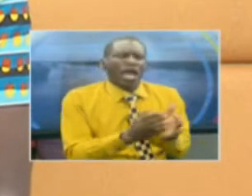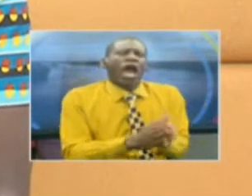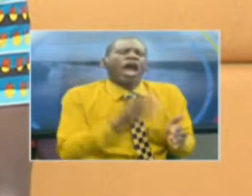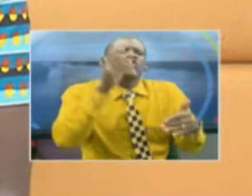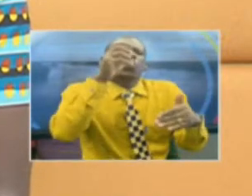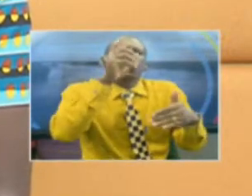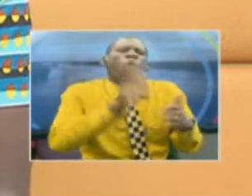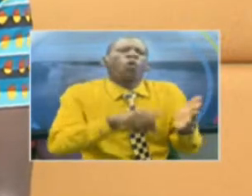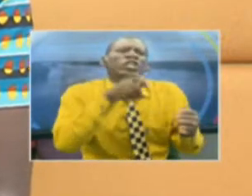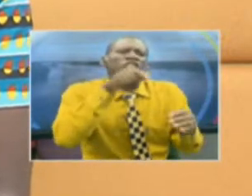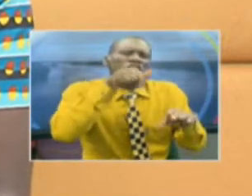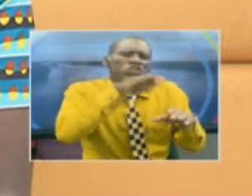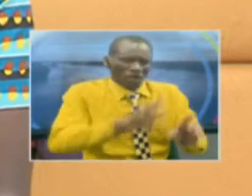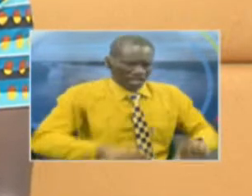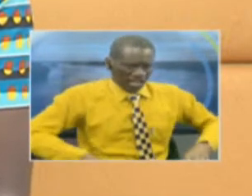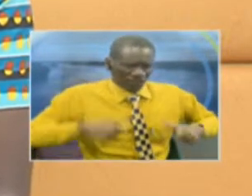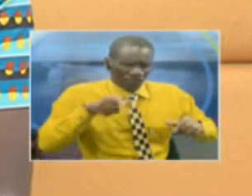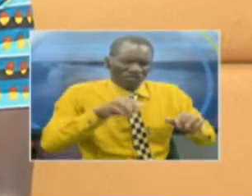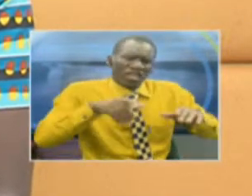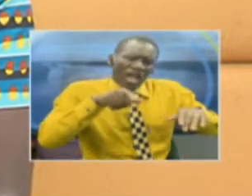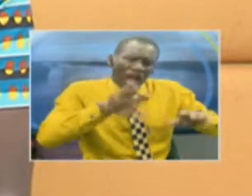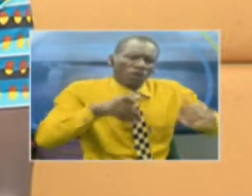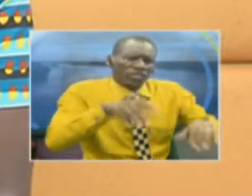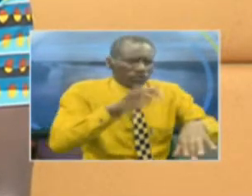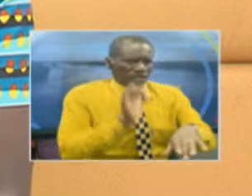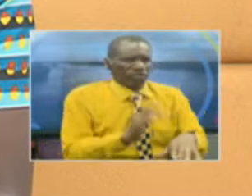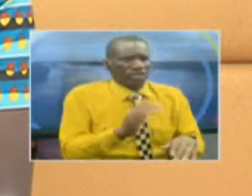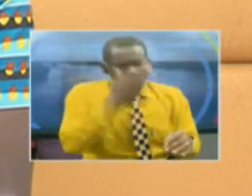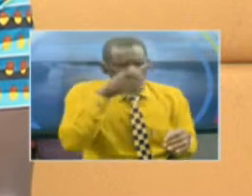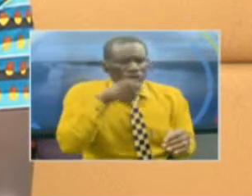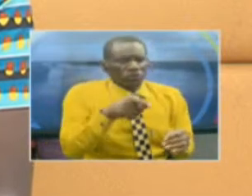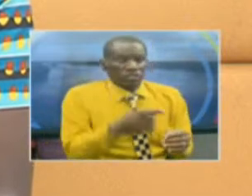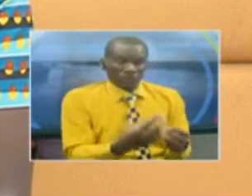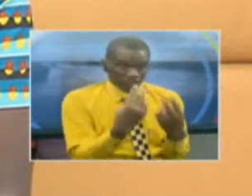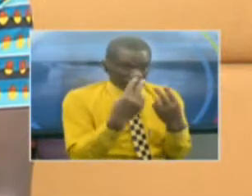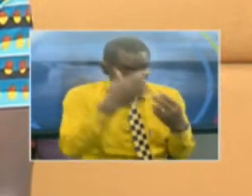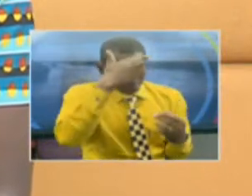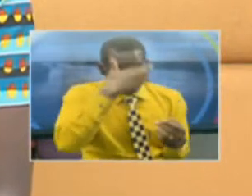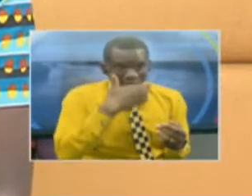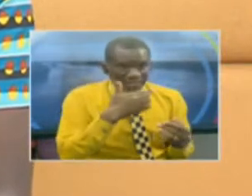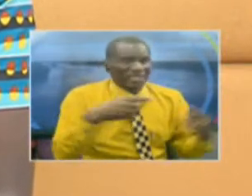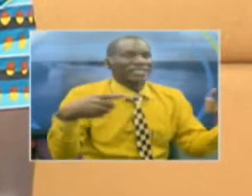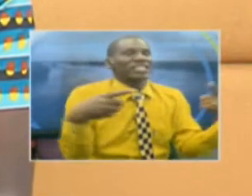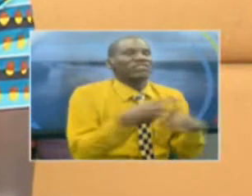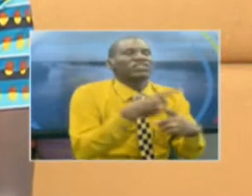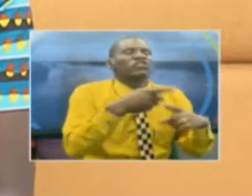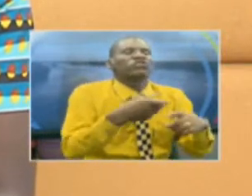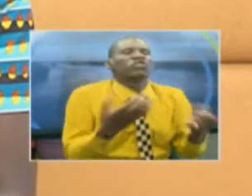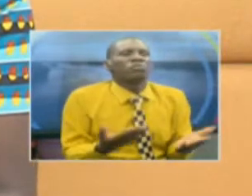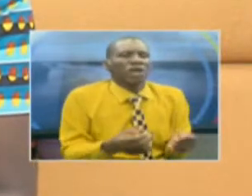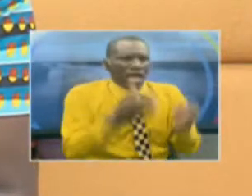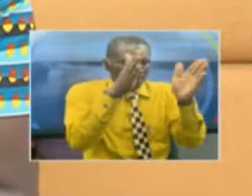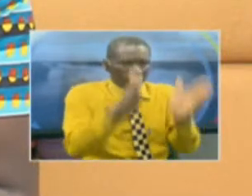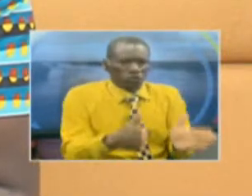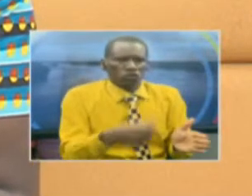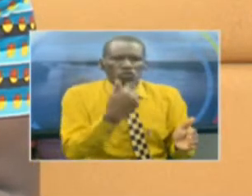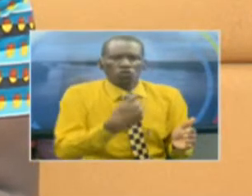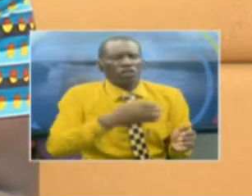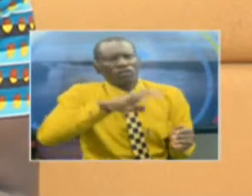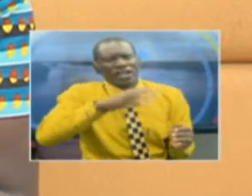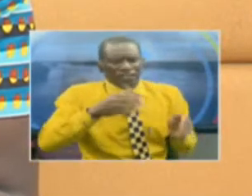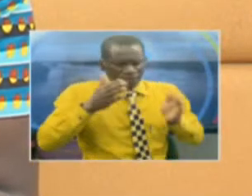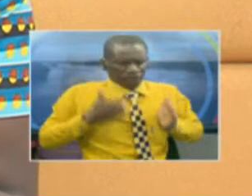of your life it is going to affect. Because if it is visual, it's different from, you know, someone who has another